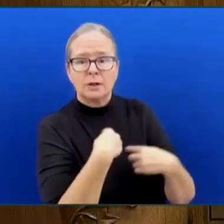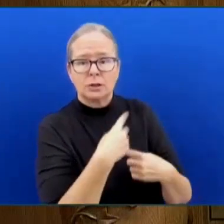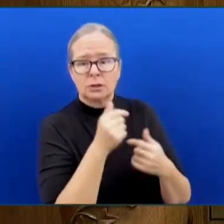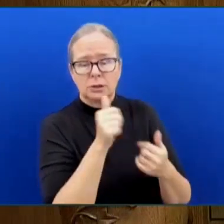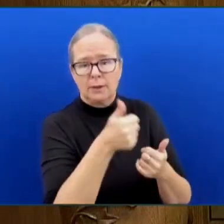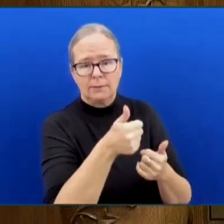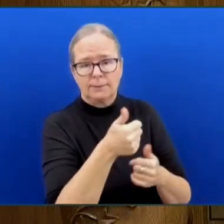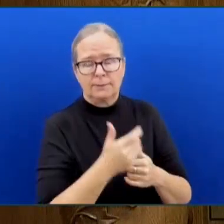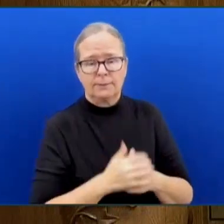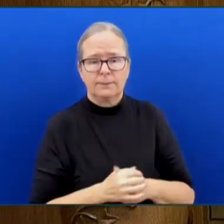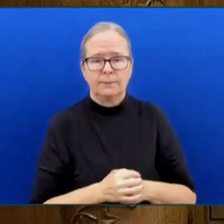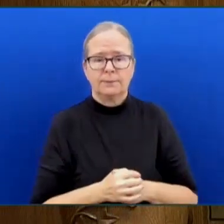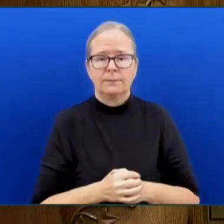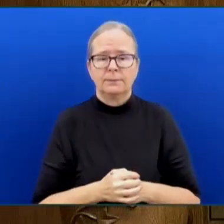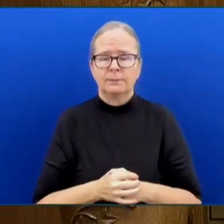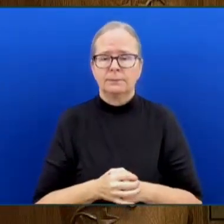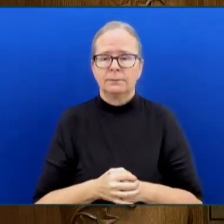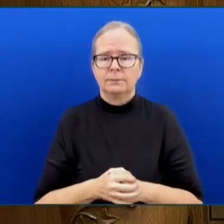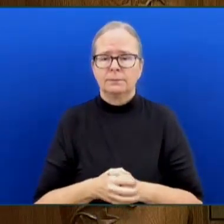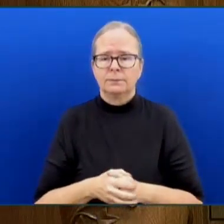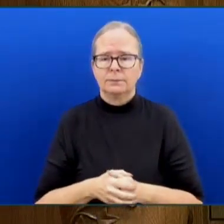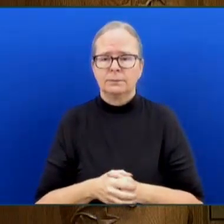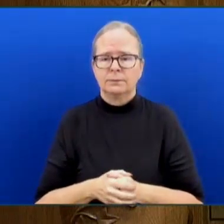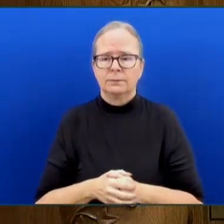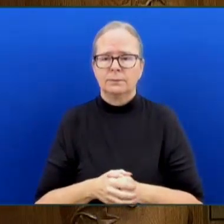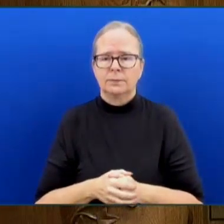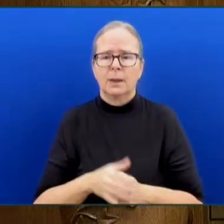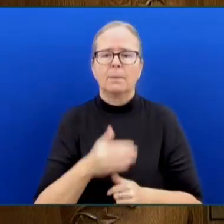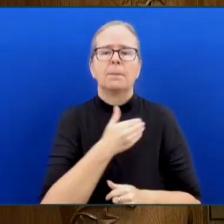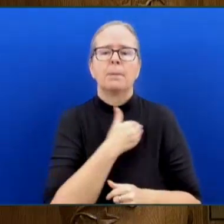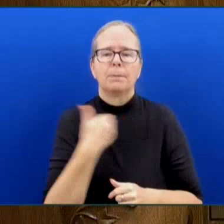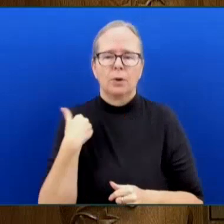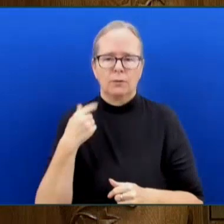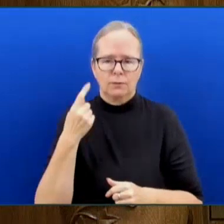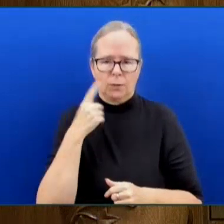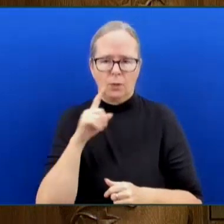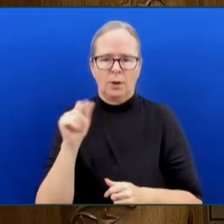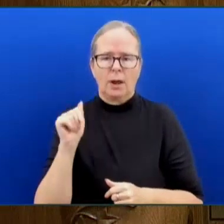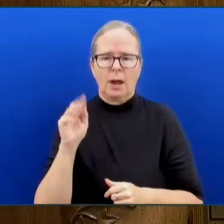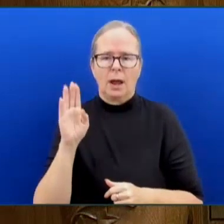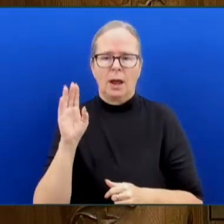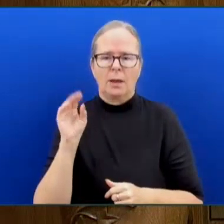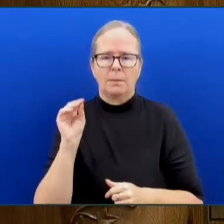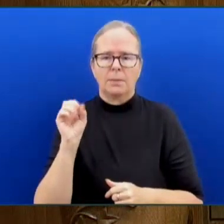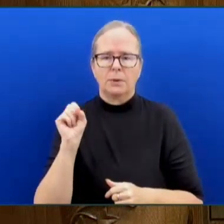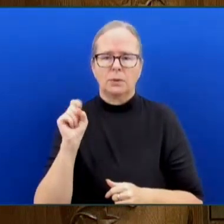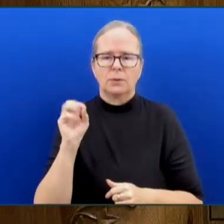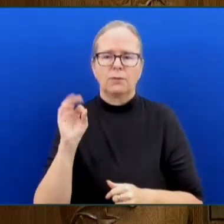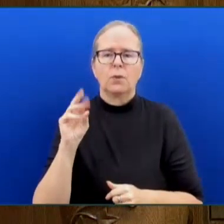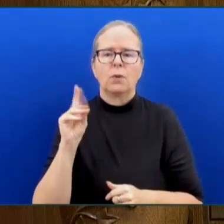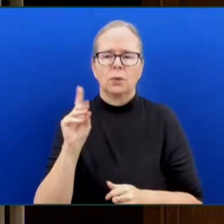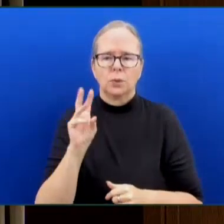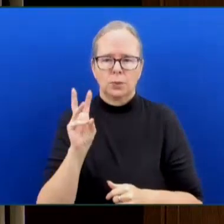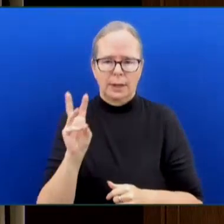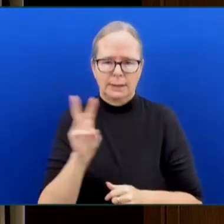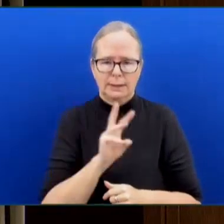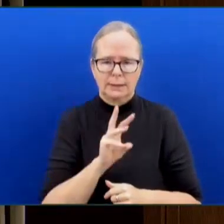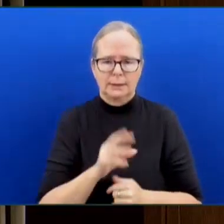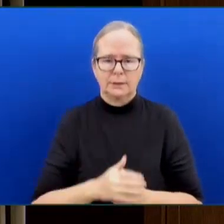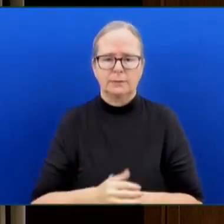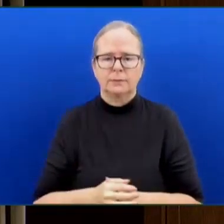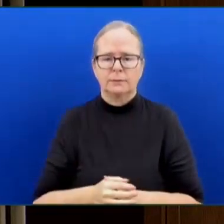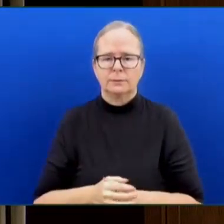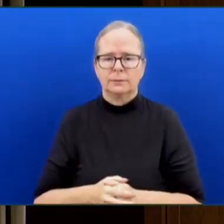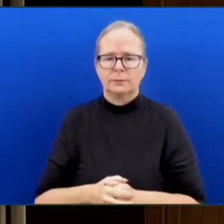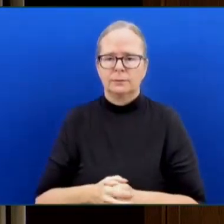Member for Abbotsford West. Thanks, Mr. Speaker. My question is for the Attorney General, and it relates to the